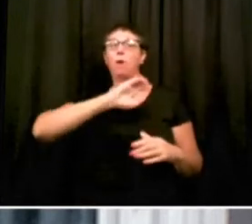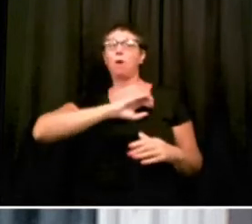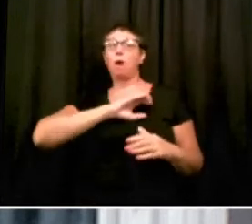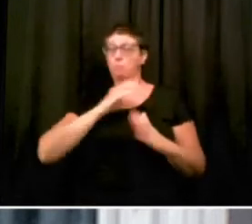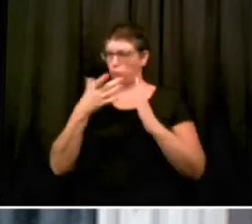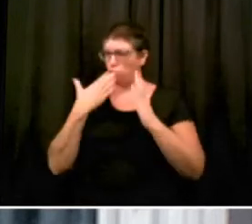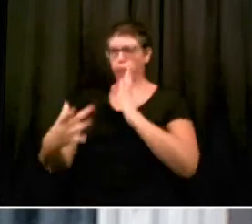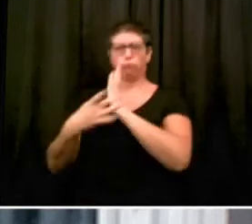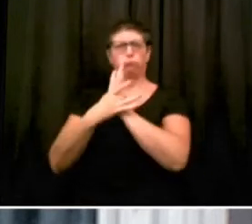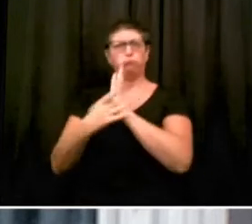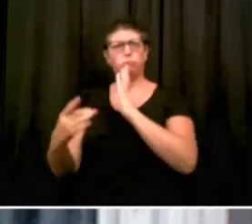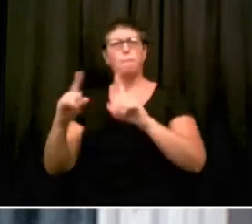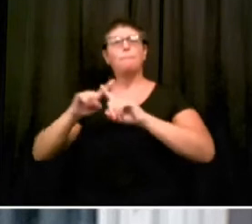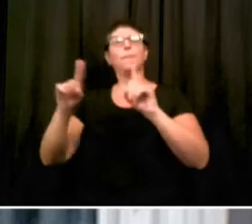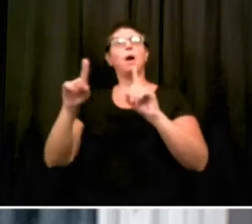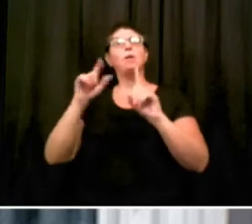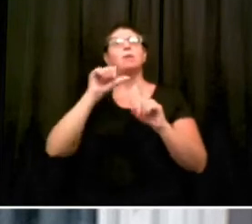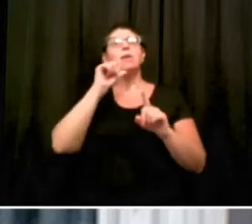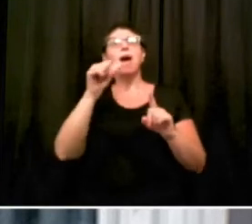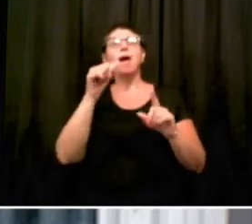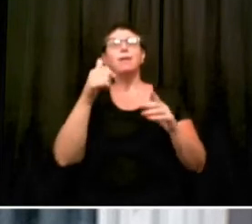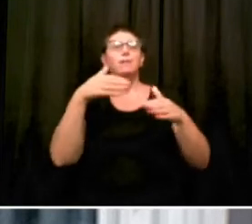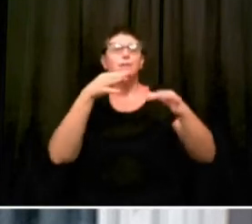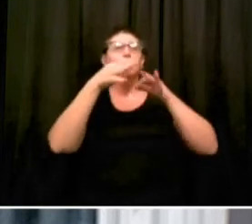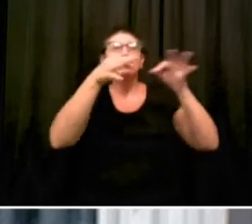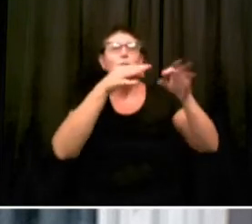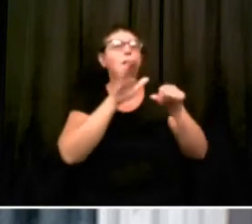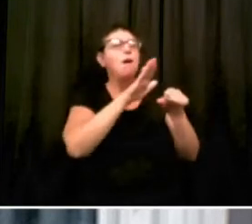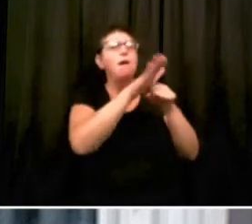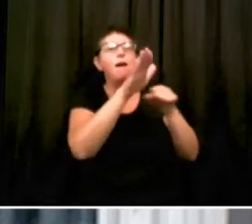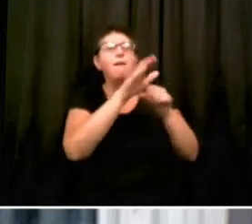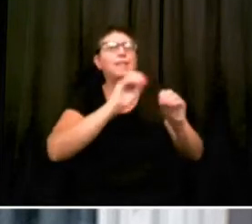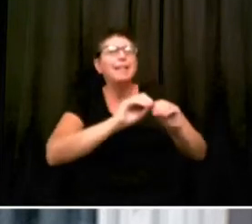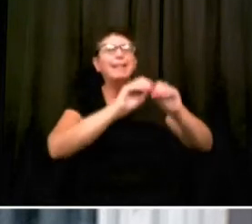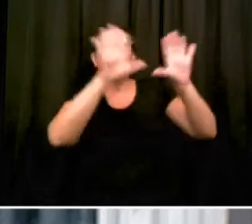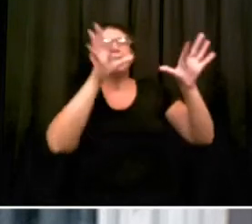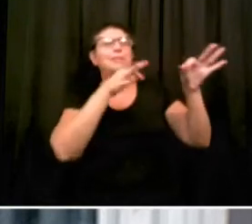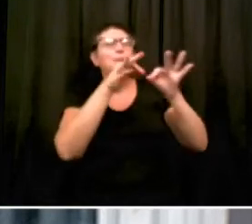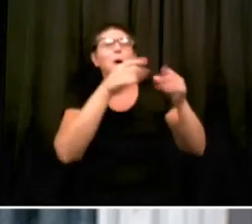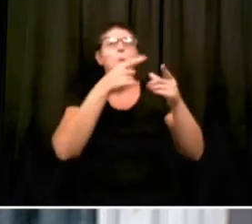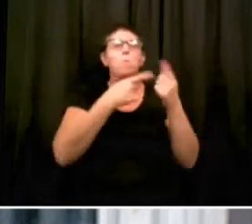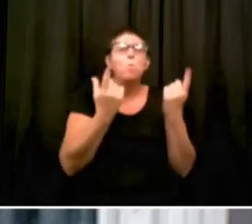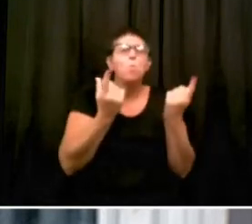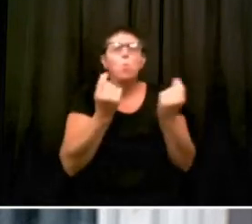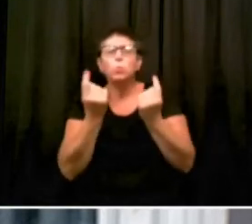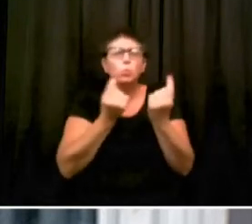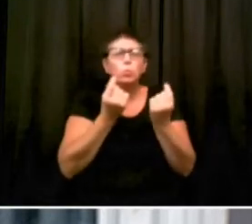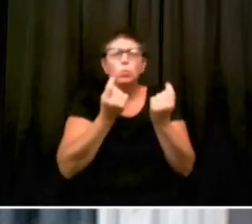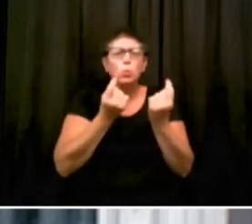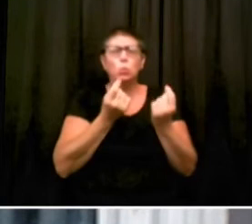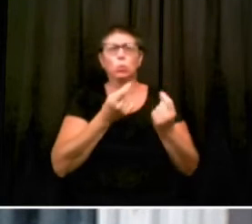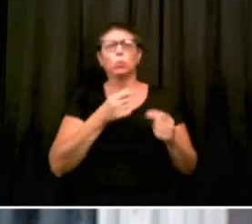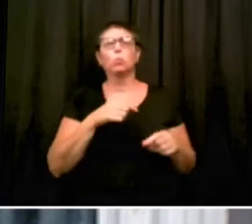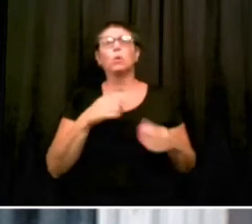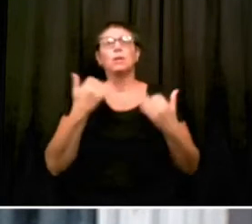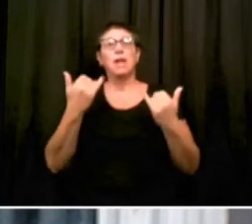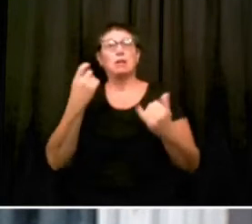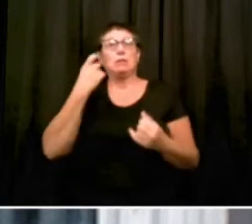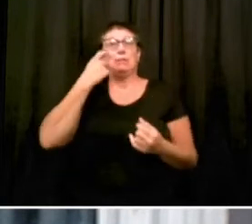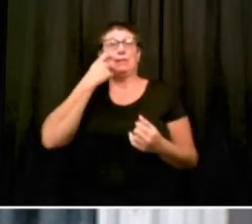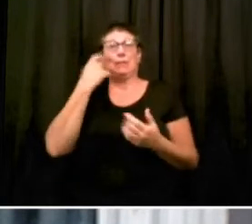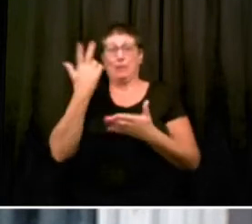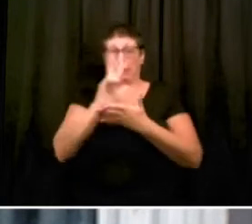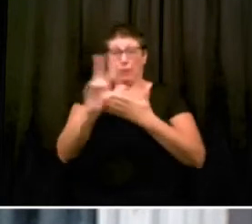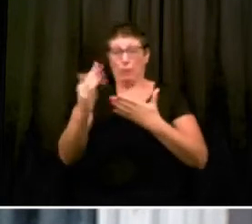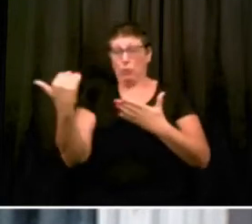of what we're doing. And about, as I said, 3 weeks ago, we started putting more and more information up on that outward-facing page,